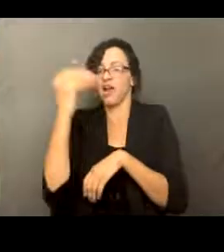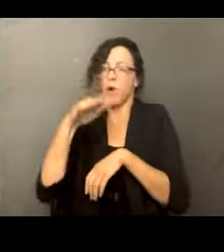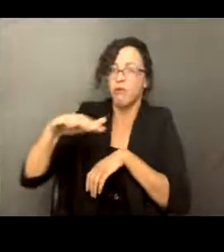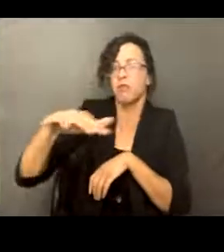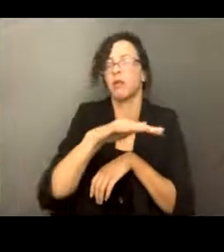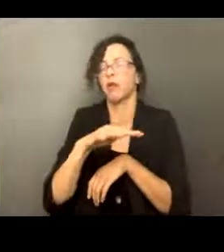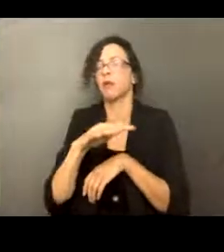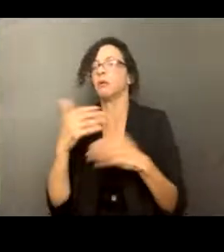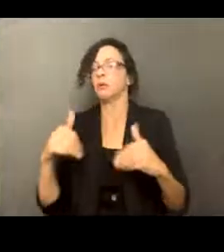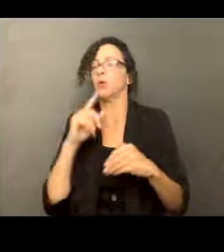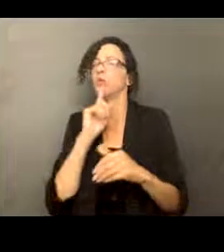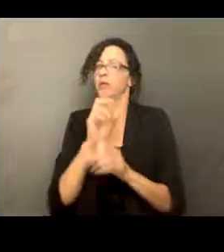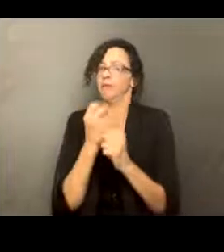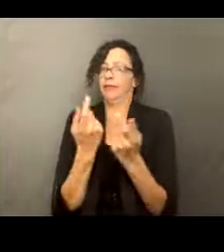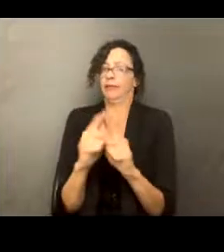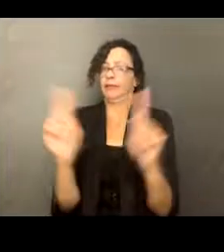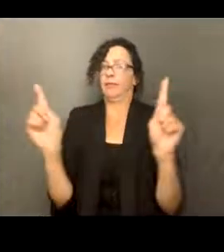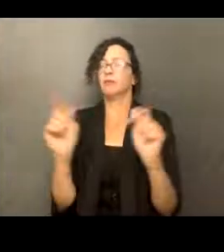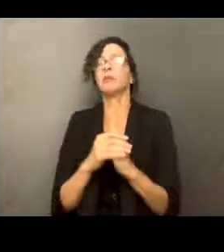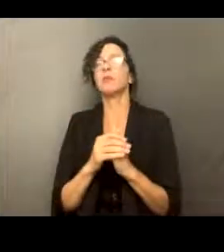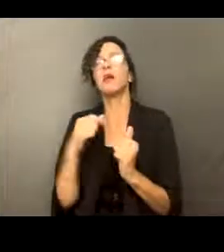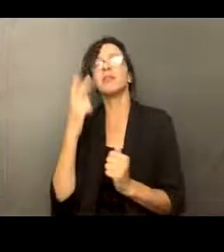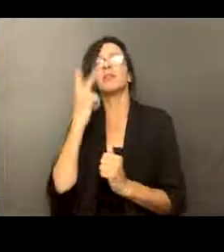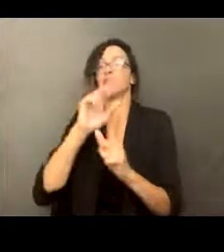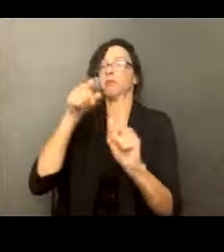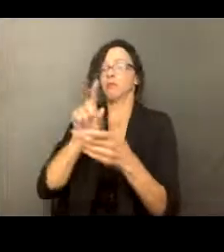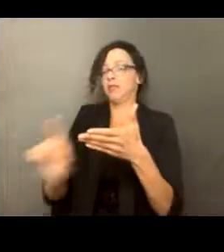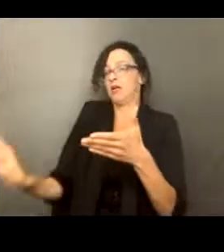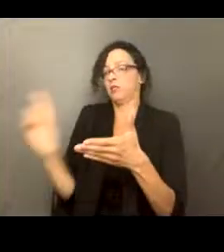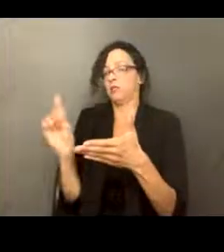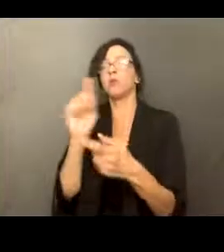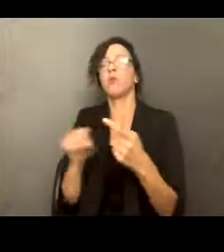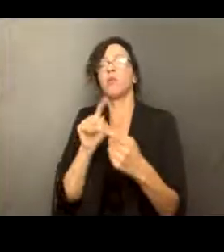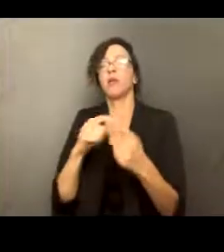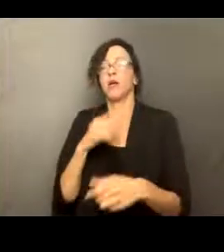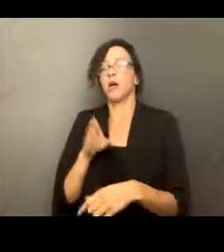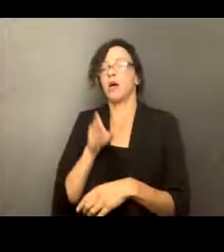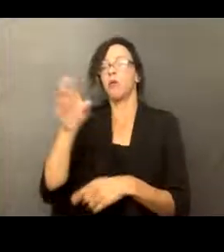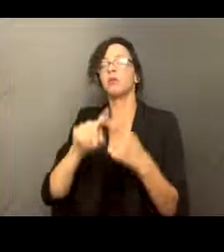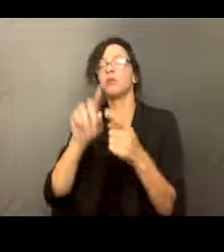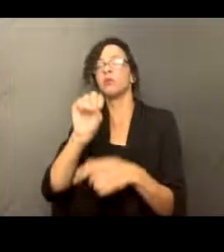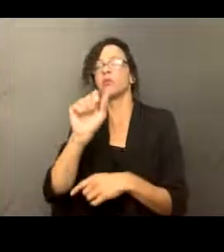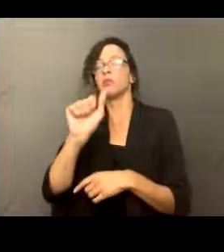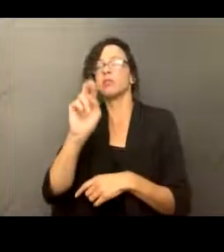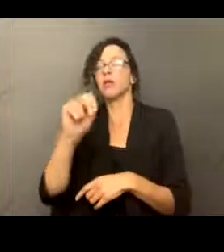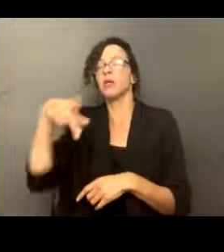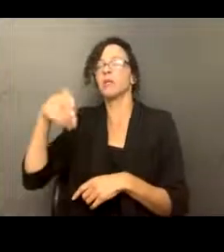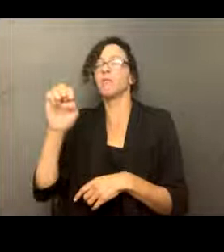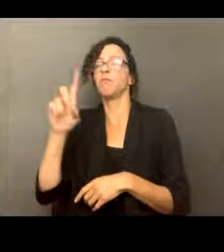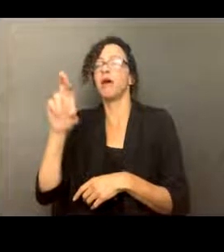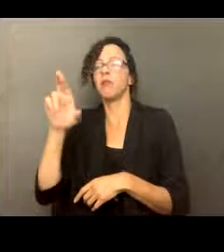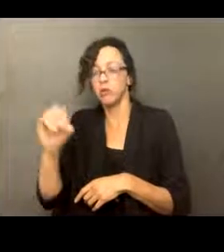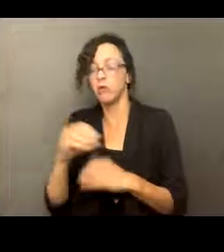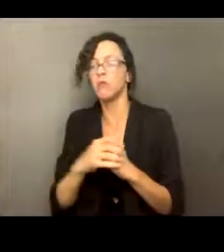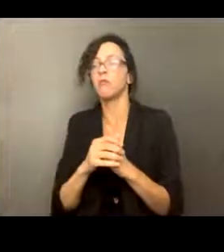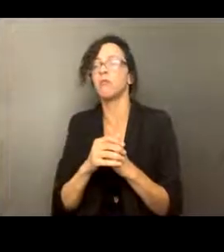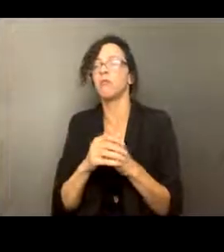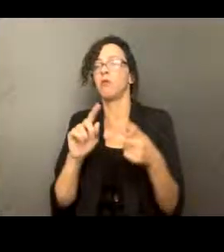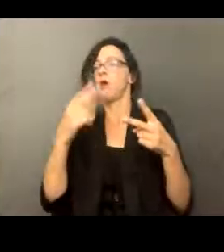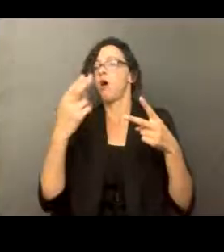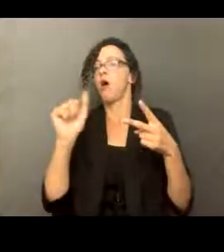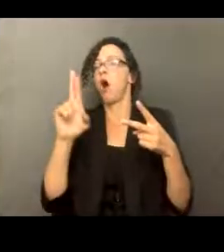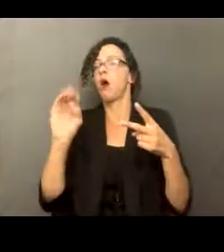saw that specifically last week when I was in San Pedro and in Harbor City and in Wilmington, and I'll be back in San